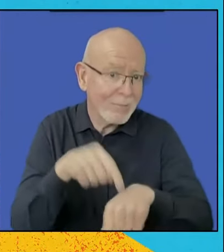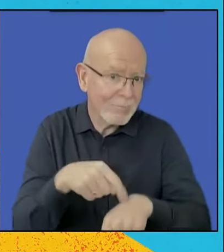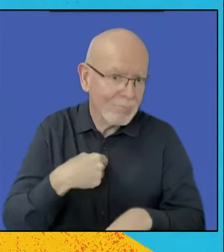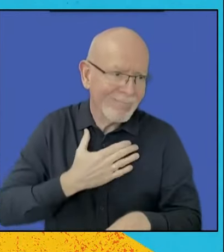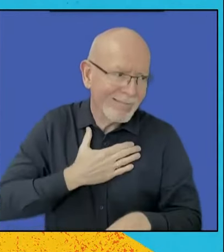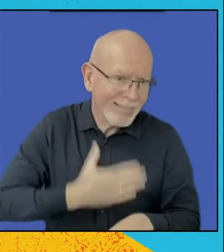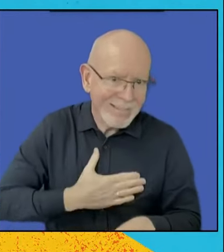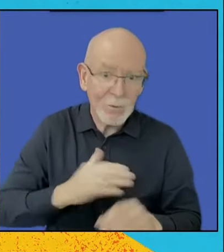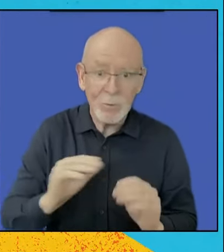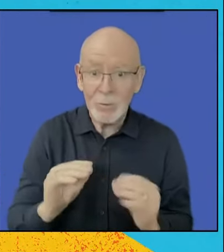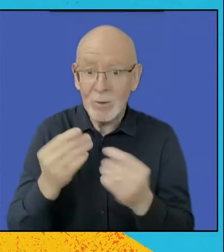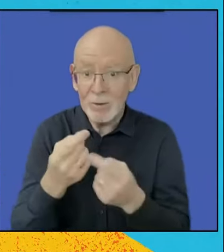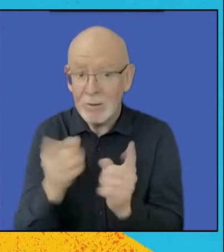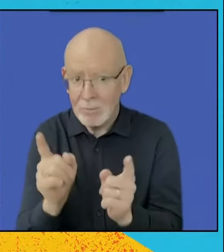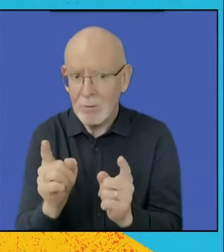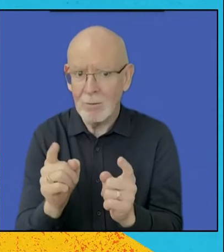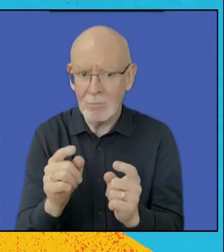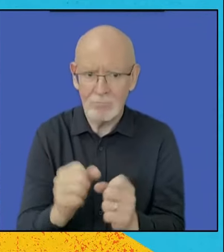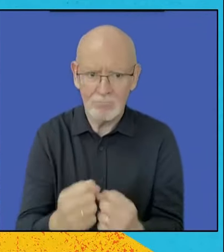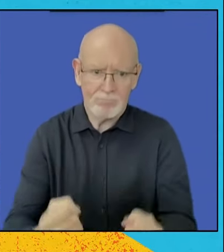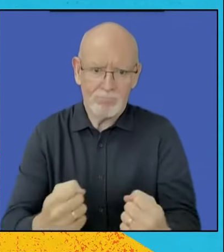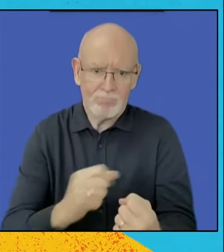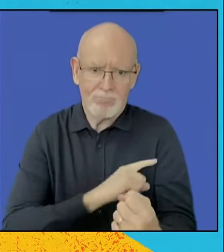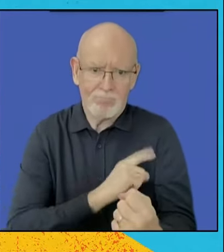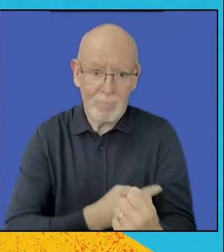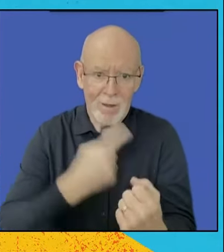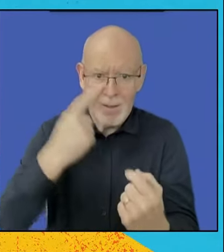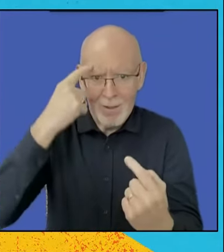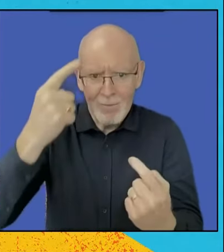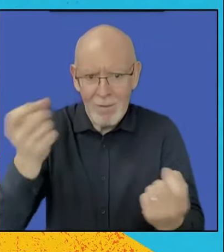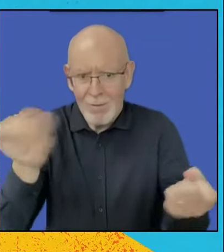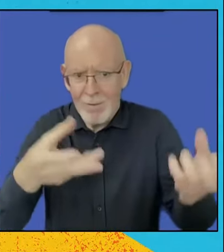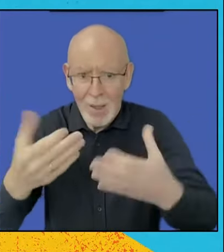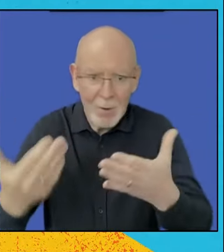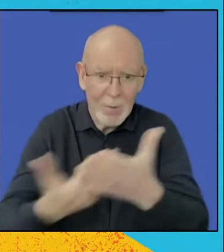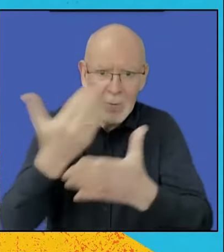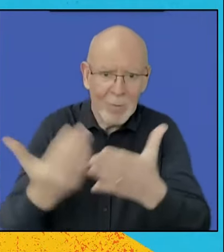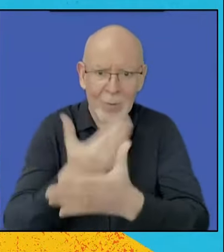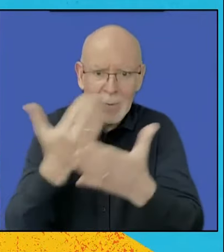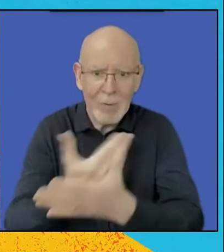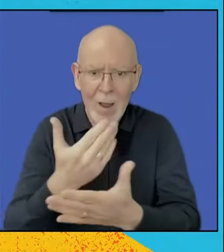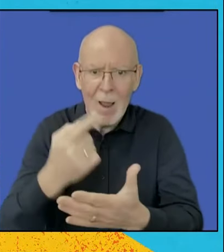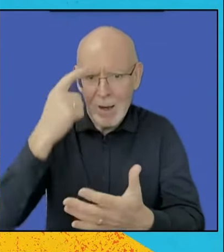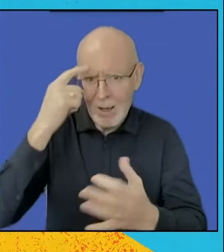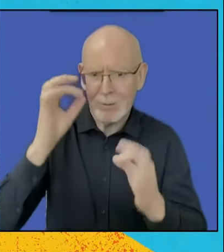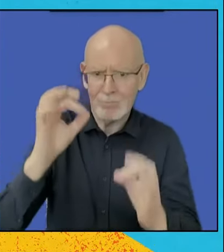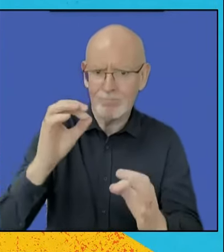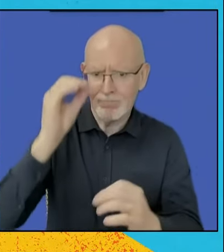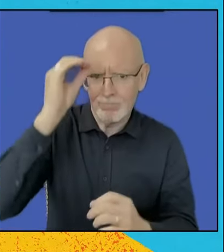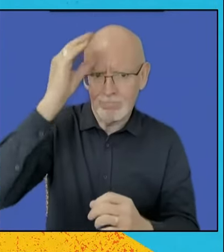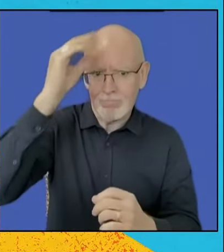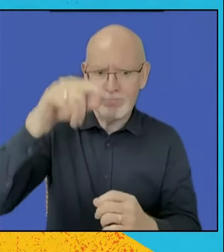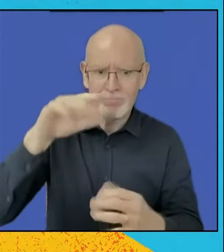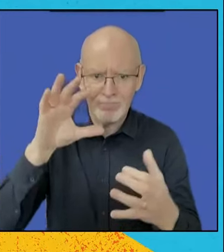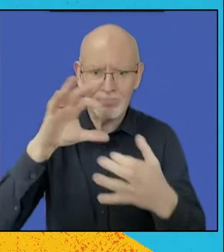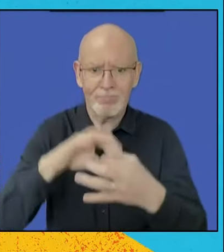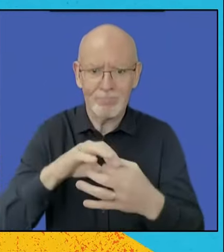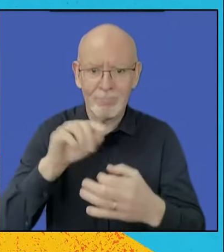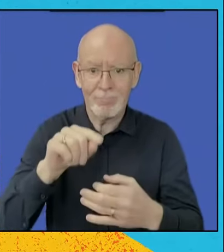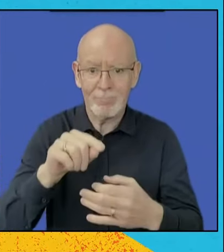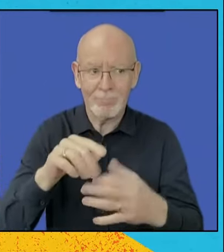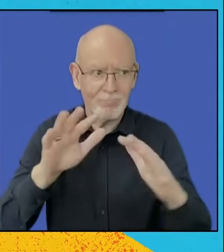poverty and inequality, as well as support for a massive stimulus package to ensure that all countries, not just those with the biggest